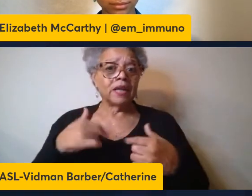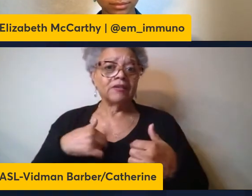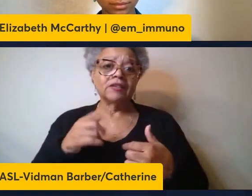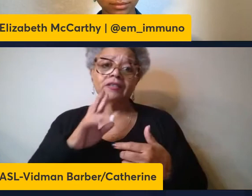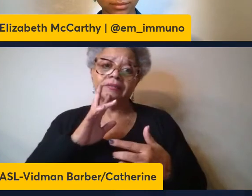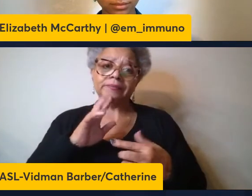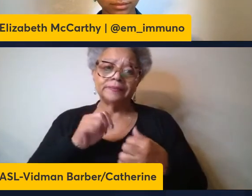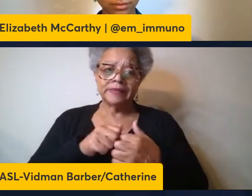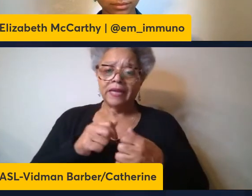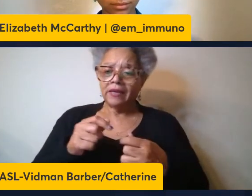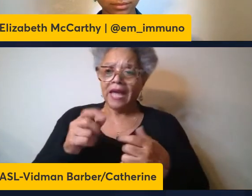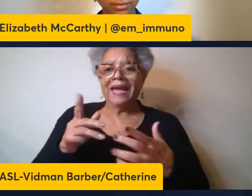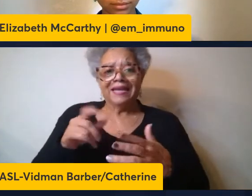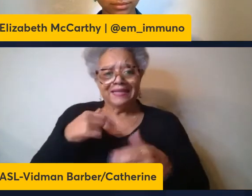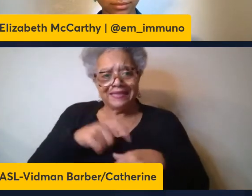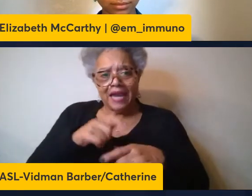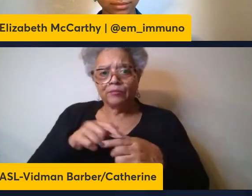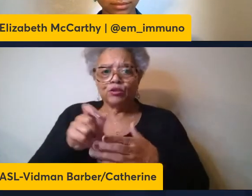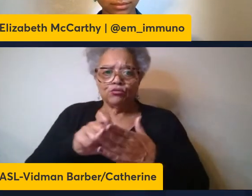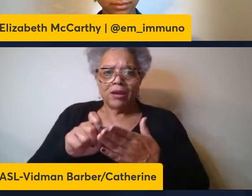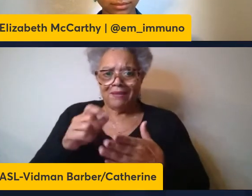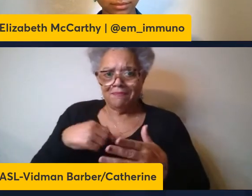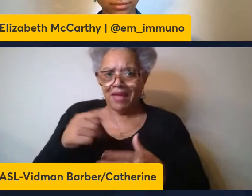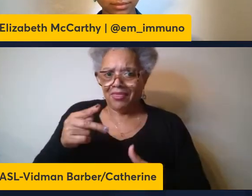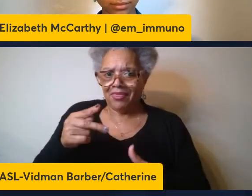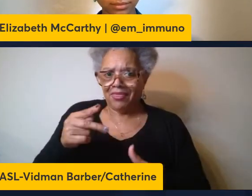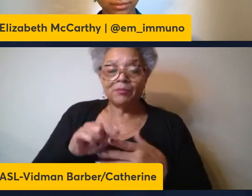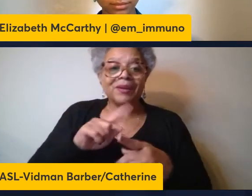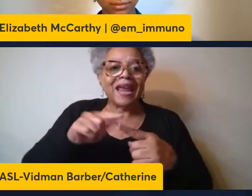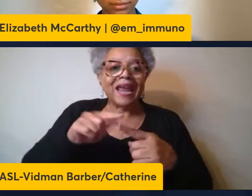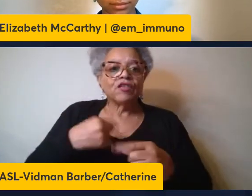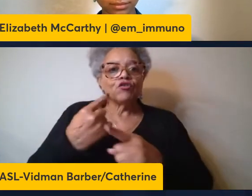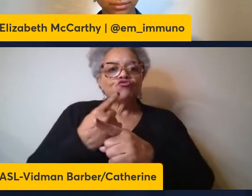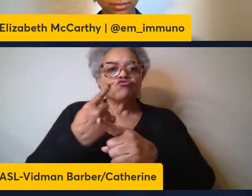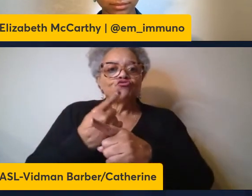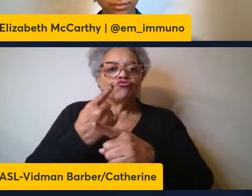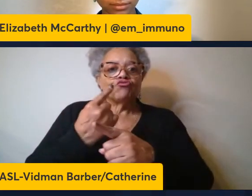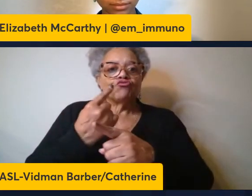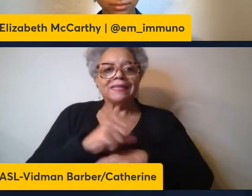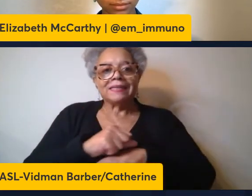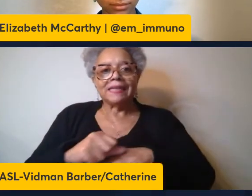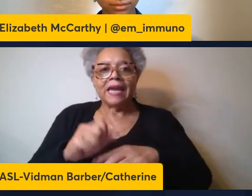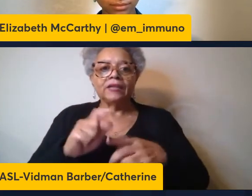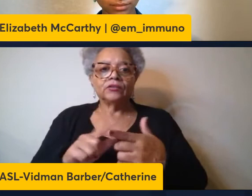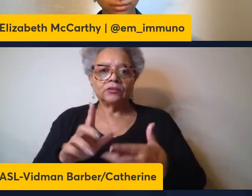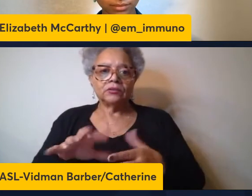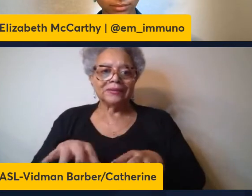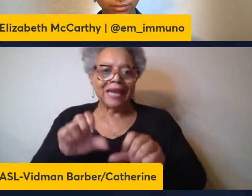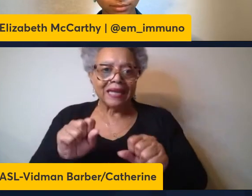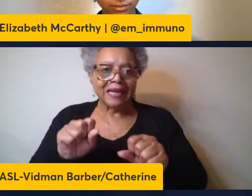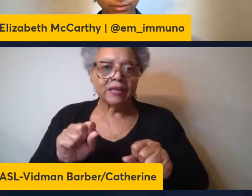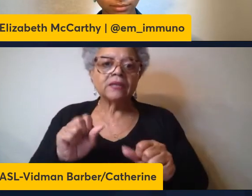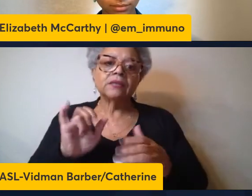like just having it at the right stage for you is really important. But yeah, that's all I'll add there.